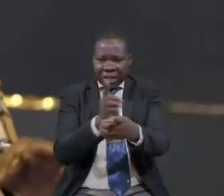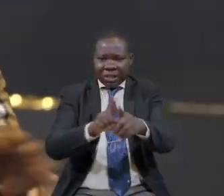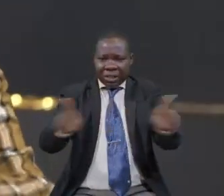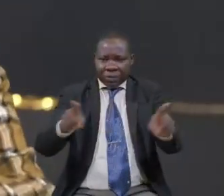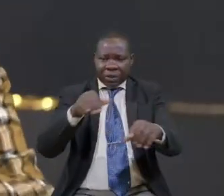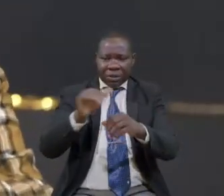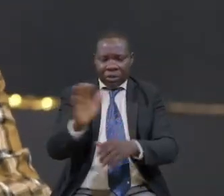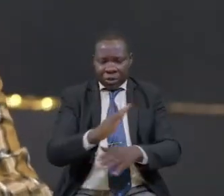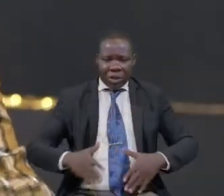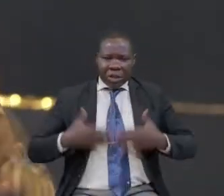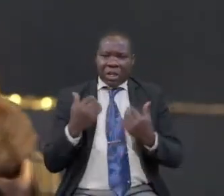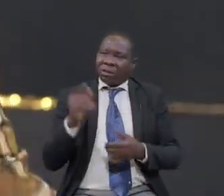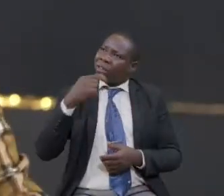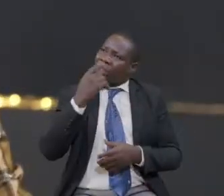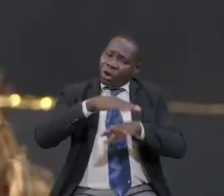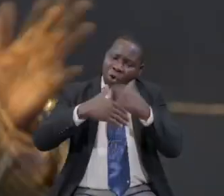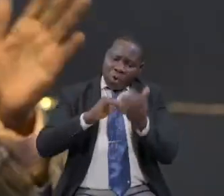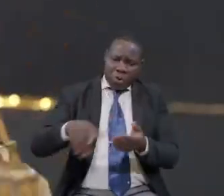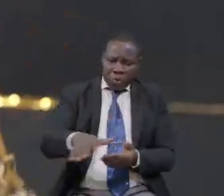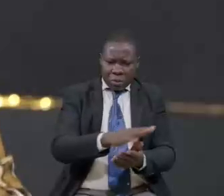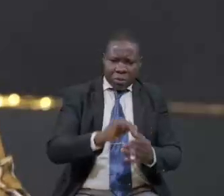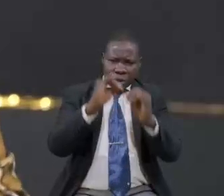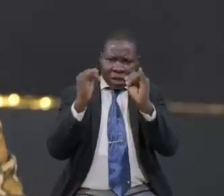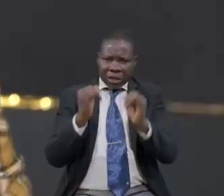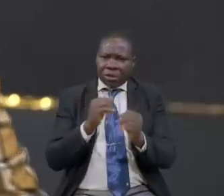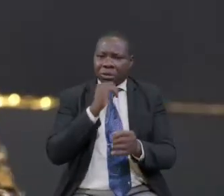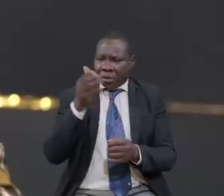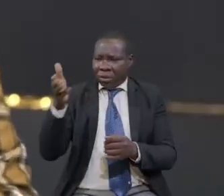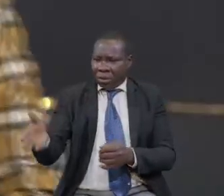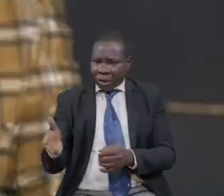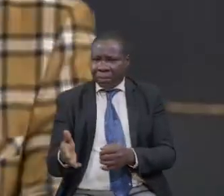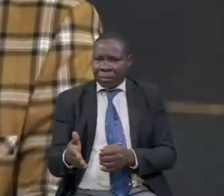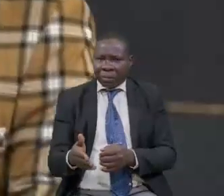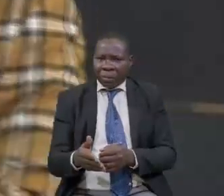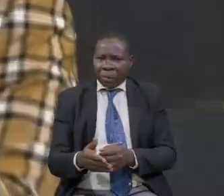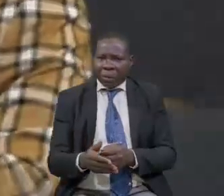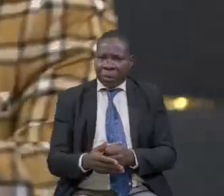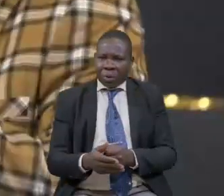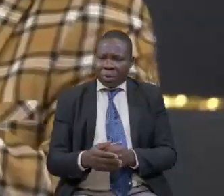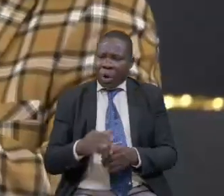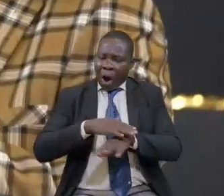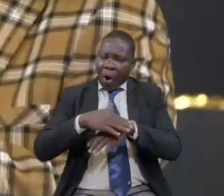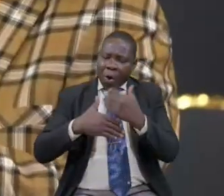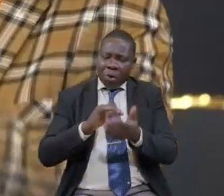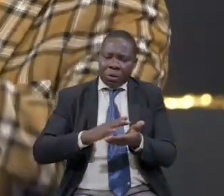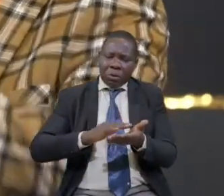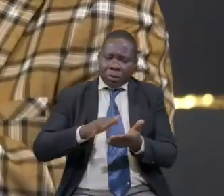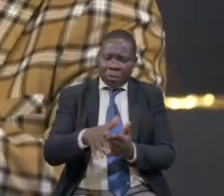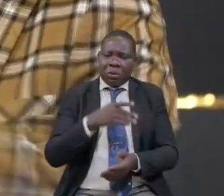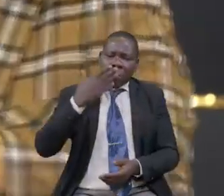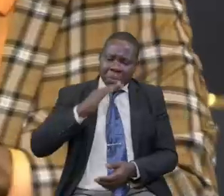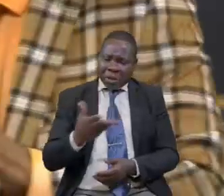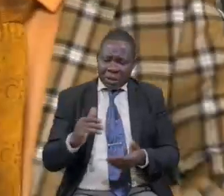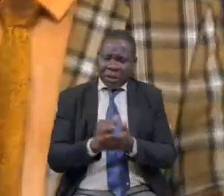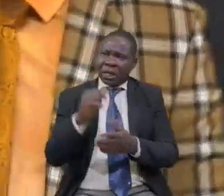those idols not waste there with their detestable things. All the things that God detests. All the things that God